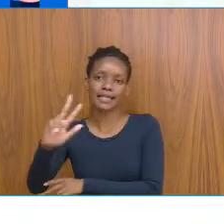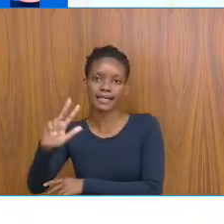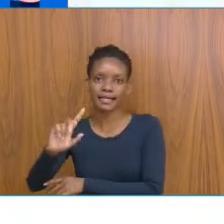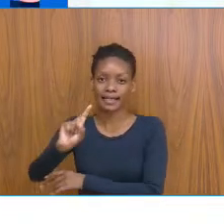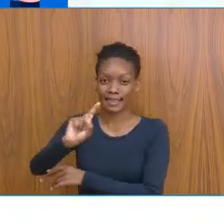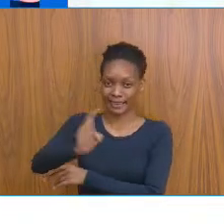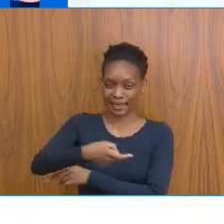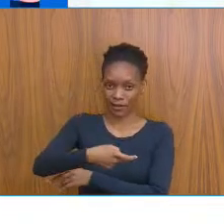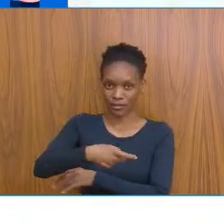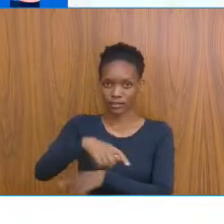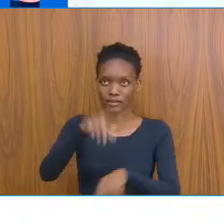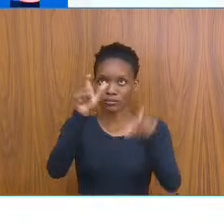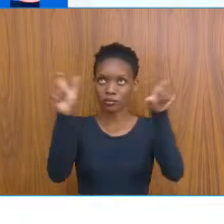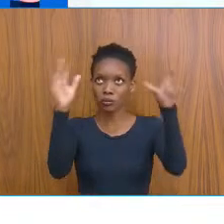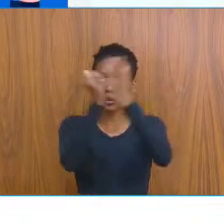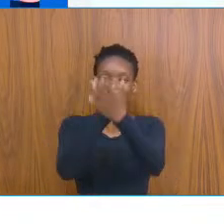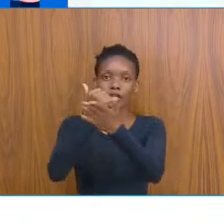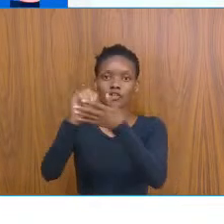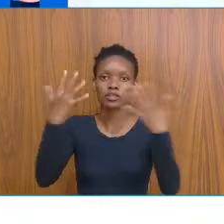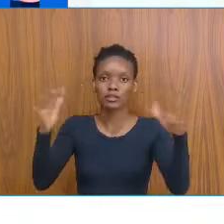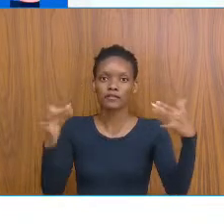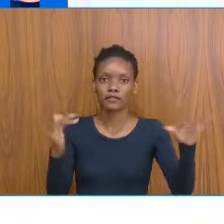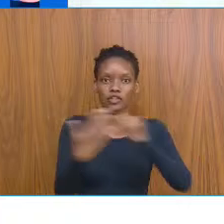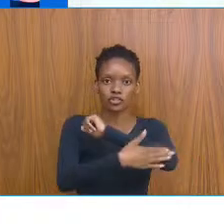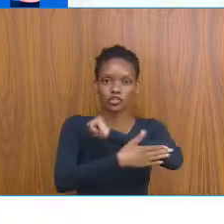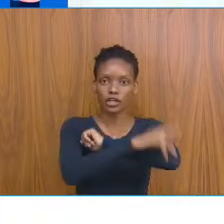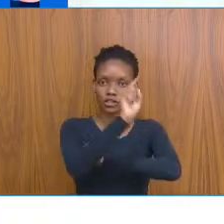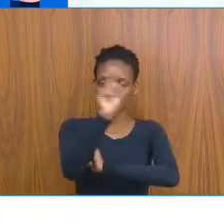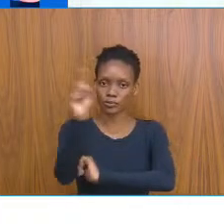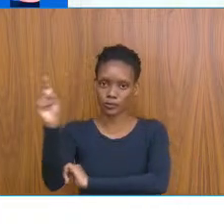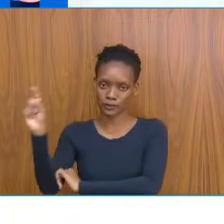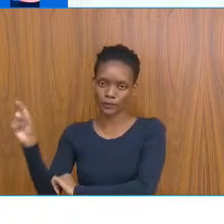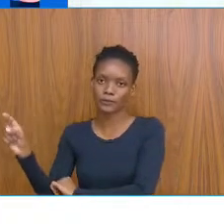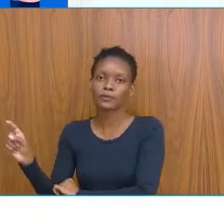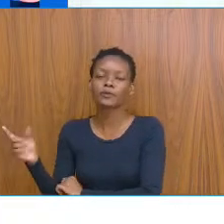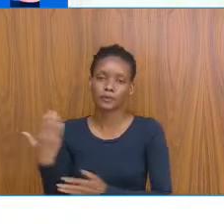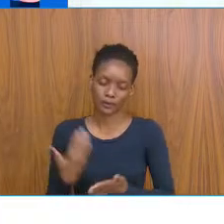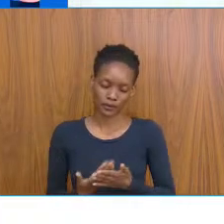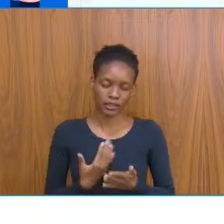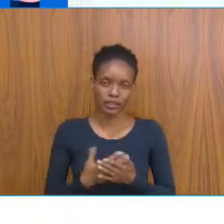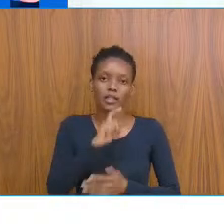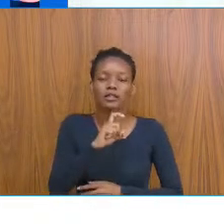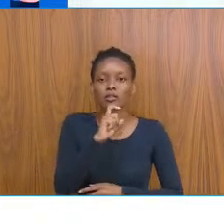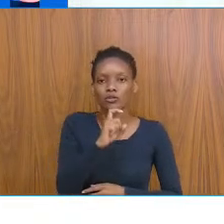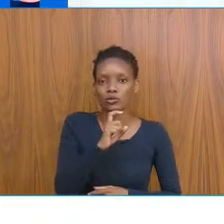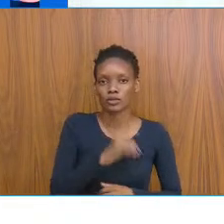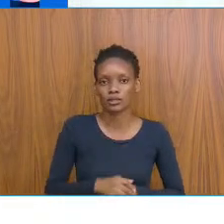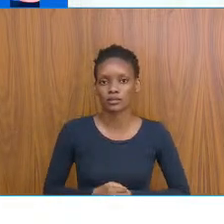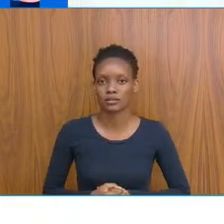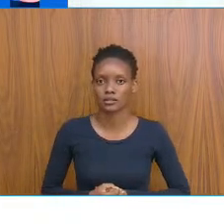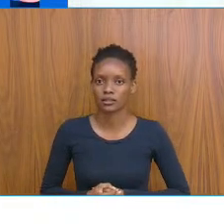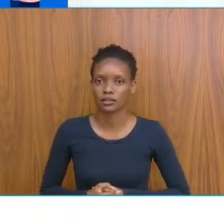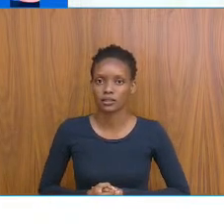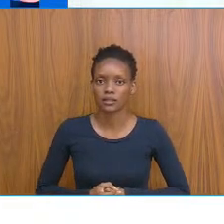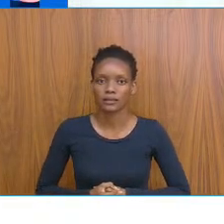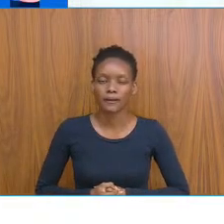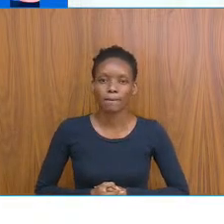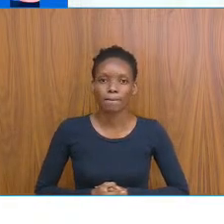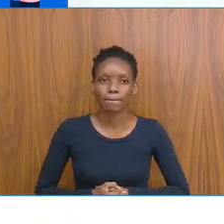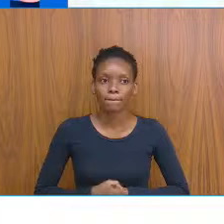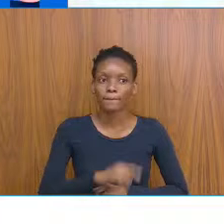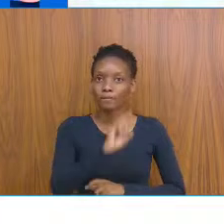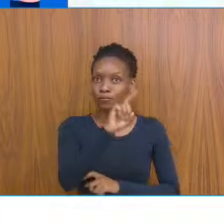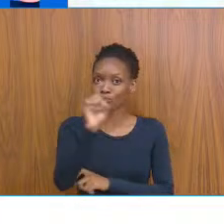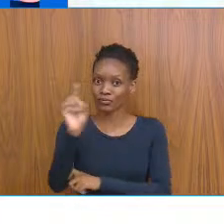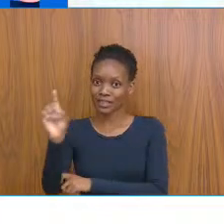voters who have registered against the international segment of the voters' roll. These voters will